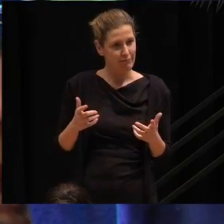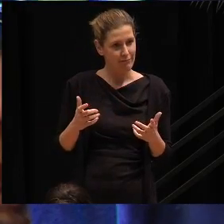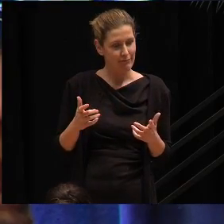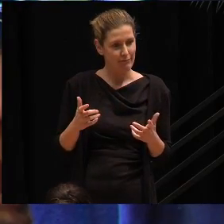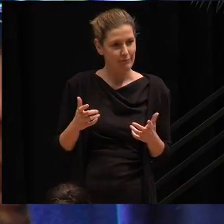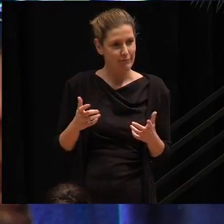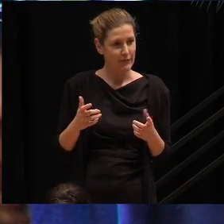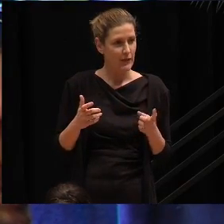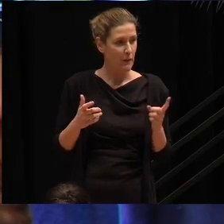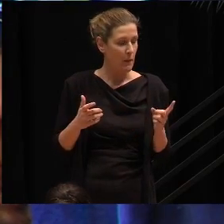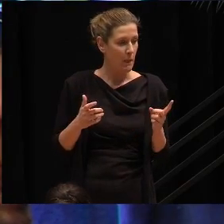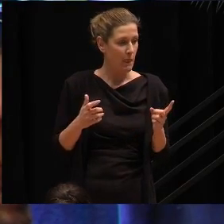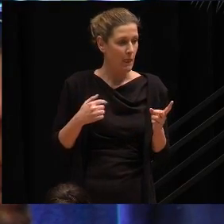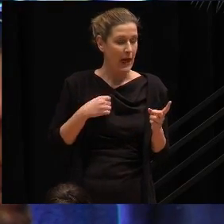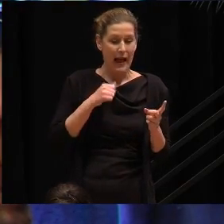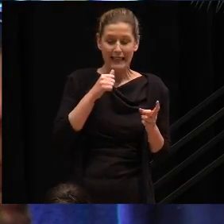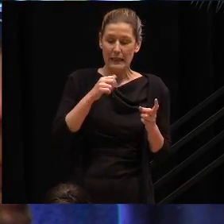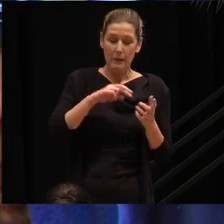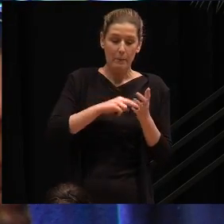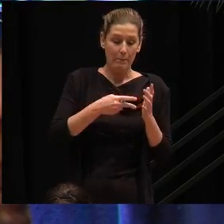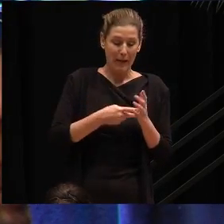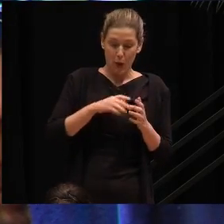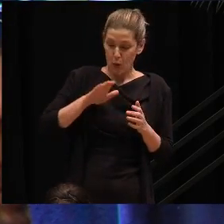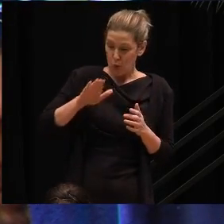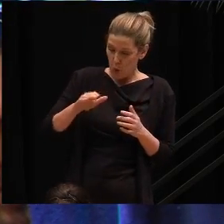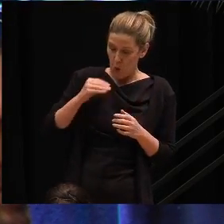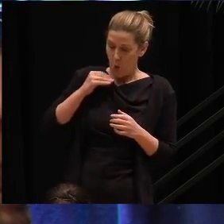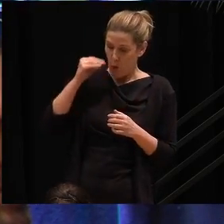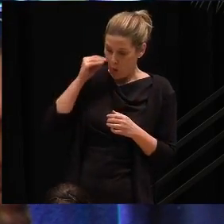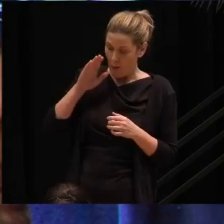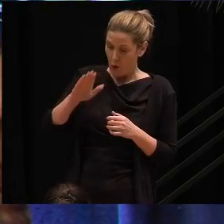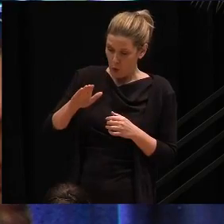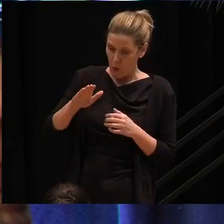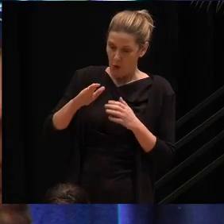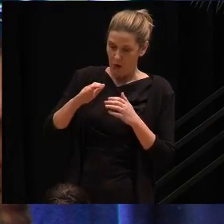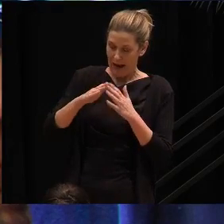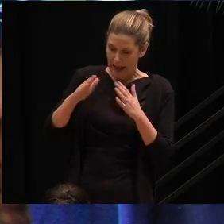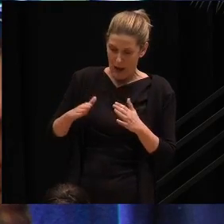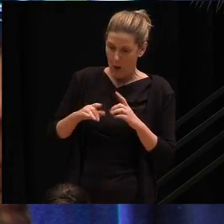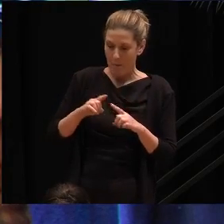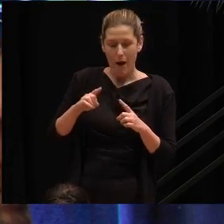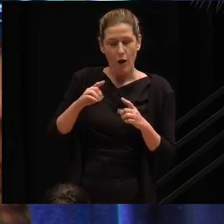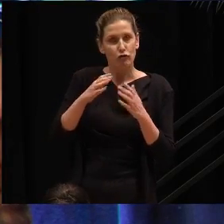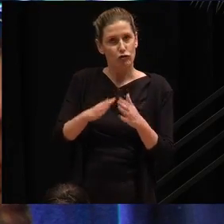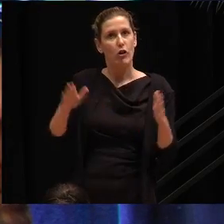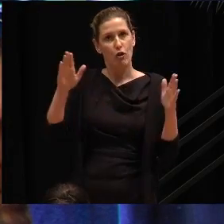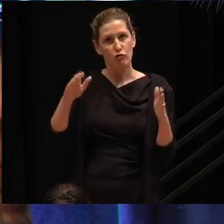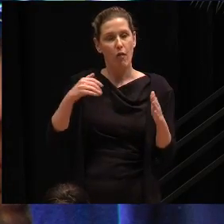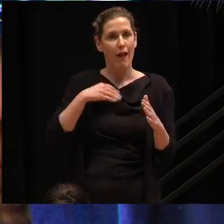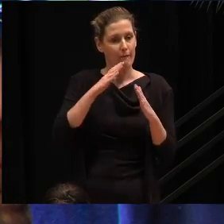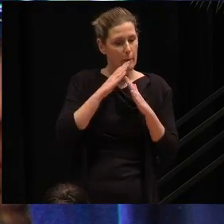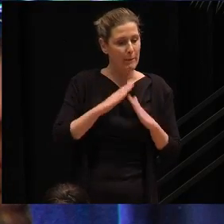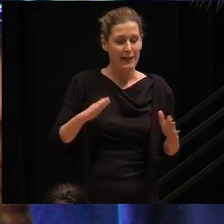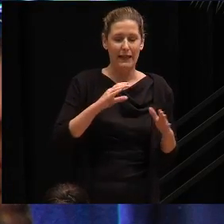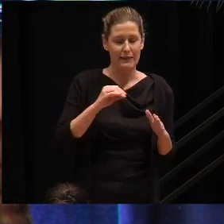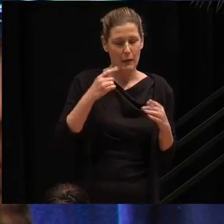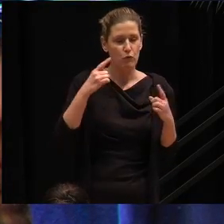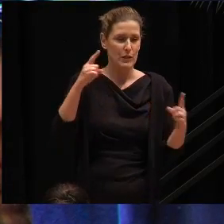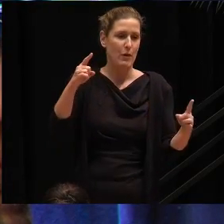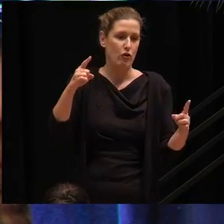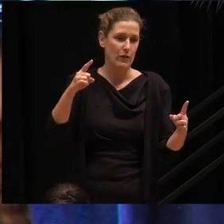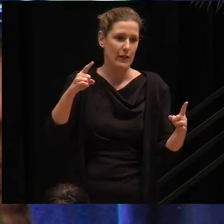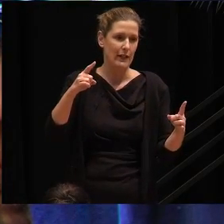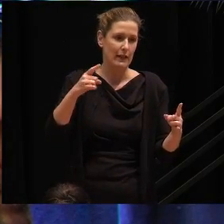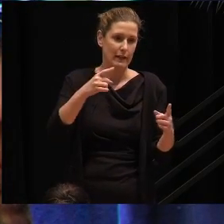say here at home in your living room, Gabriela. I'm talking about in general. There is peace and prosperity. And so, but going on something that the